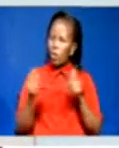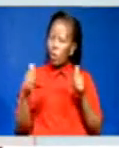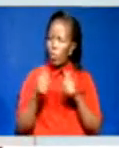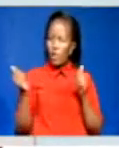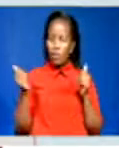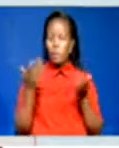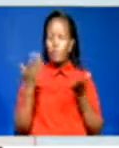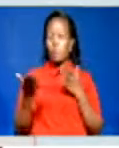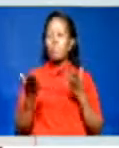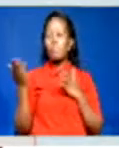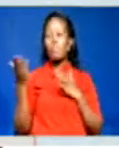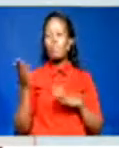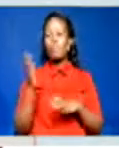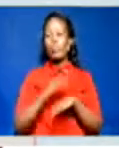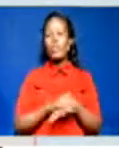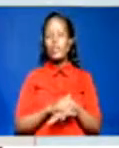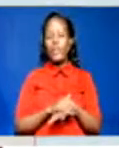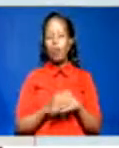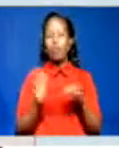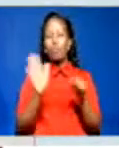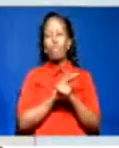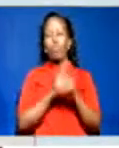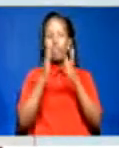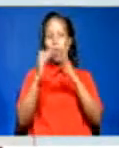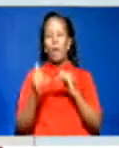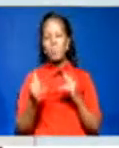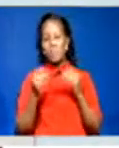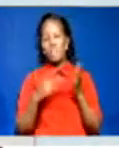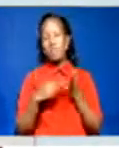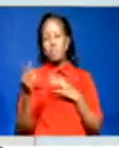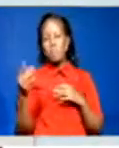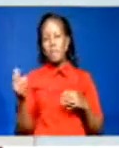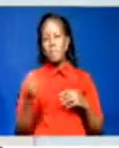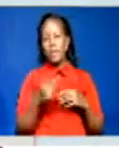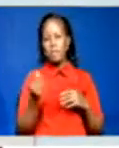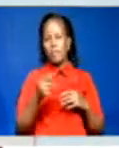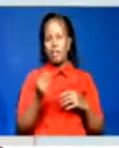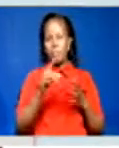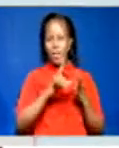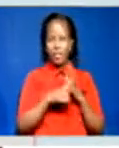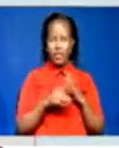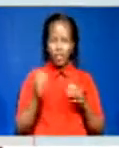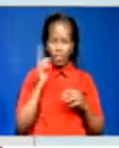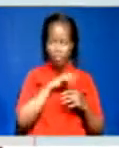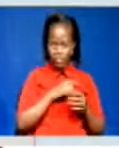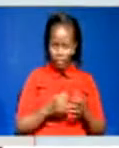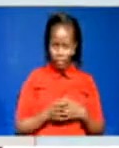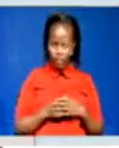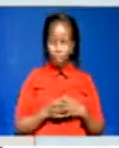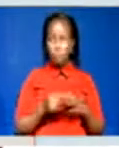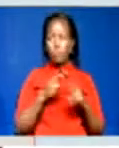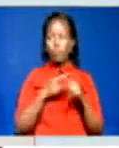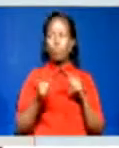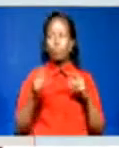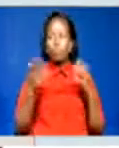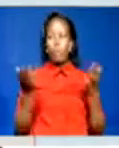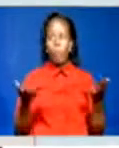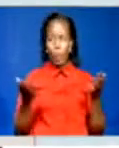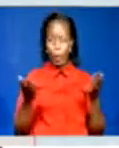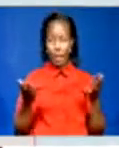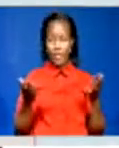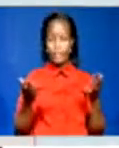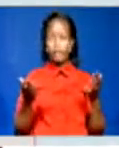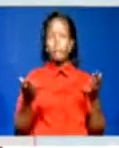housing. You take it, in a few months you are already in. But allow me to also say something else that is very important before my time is over.